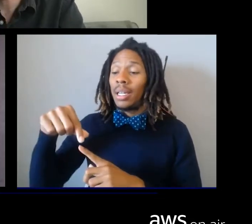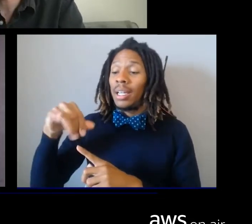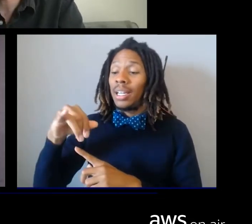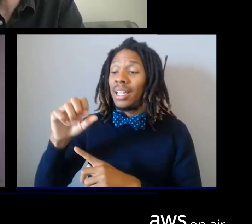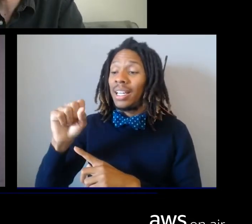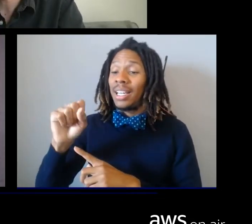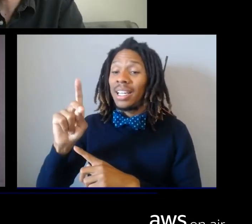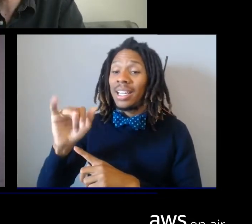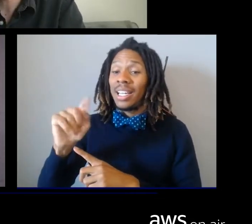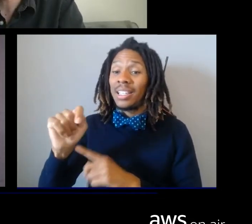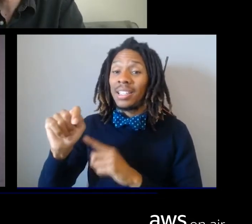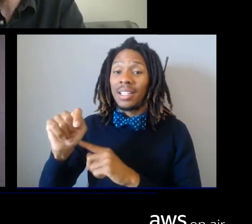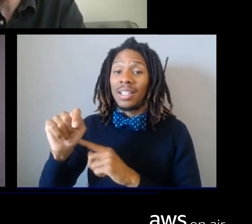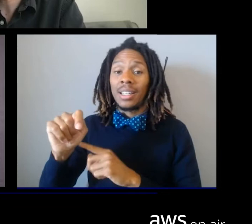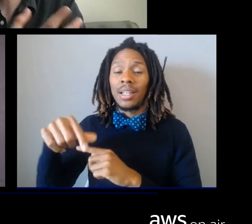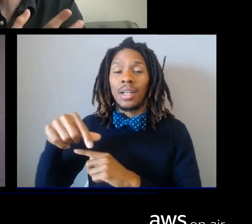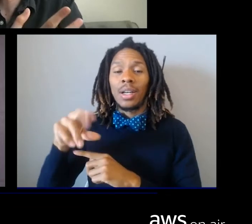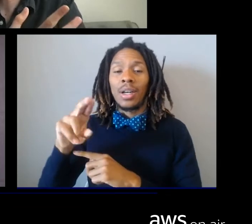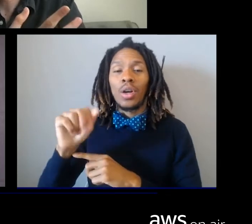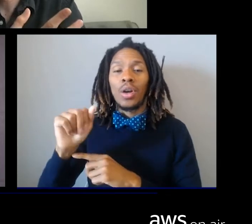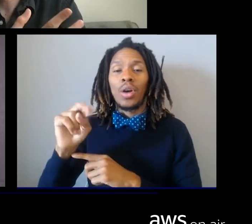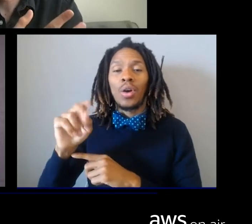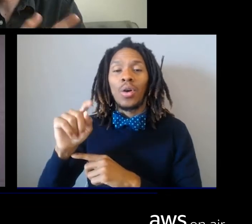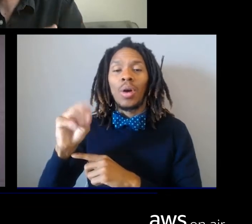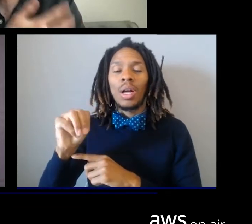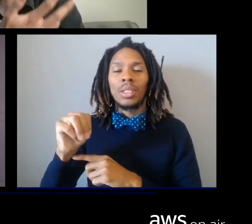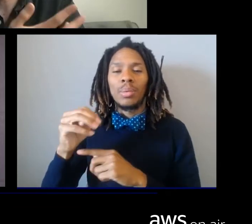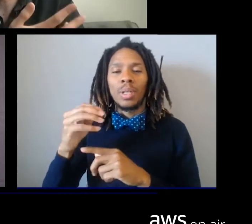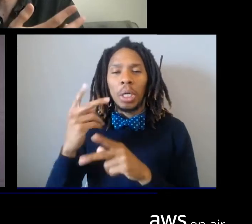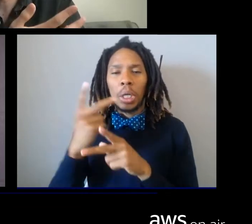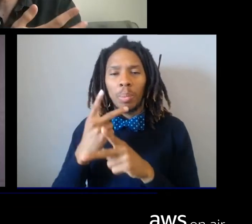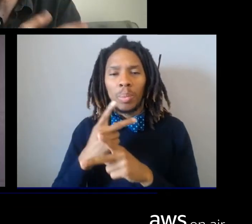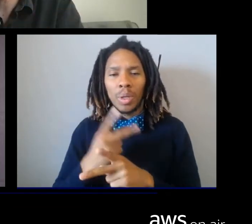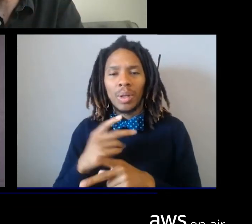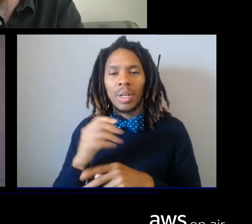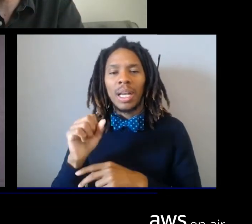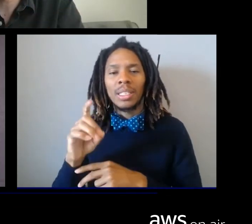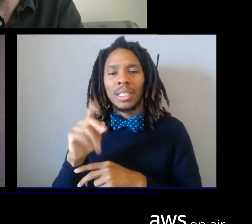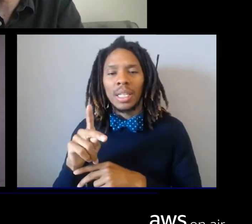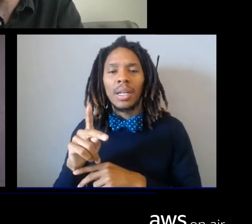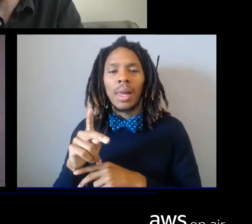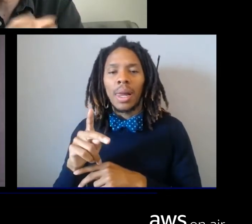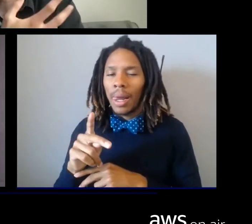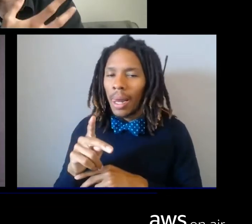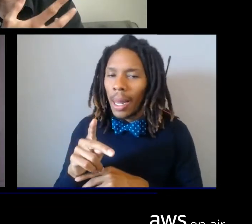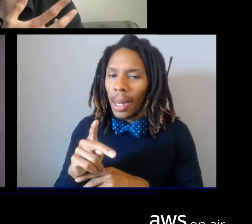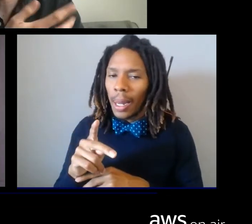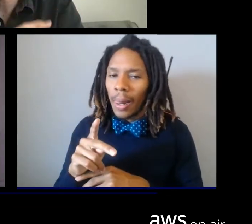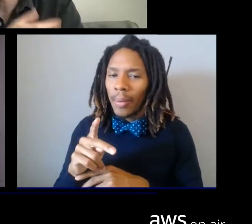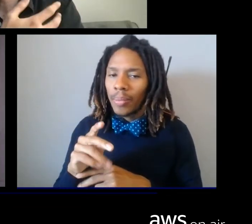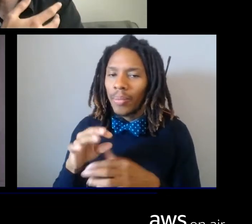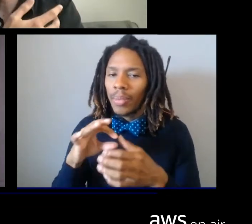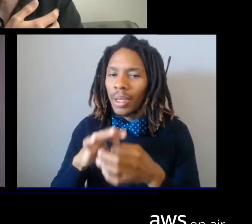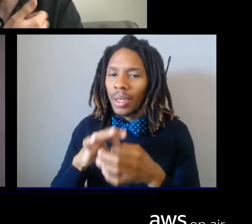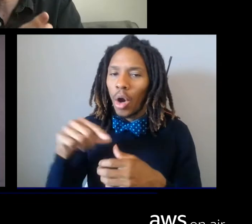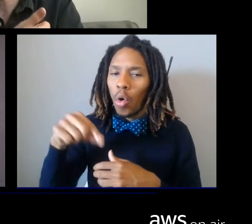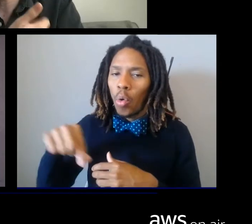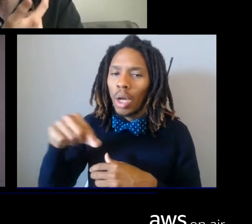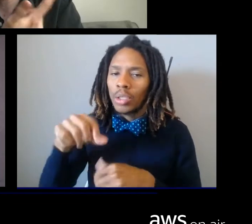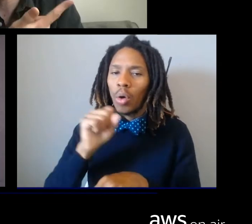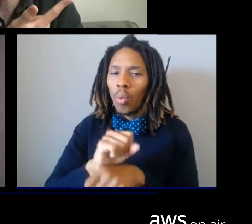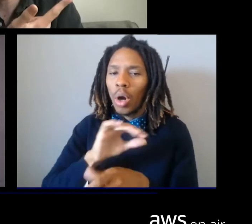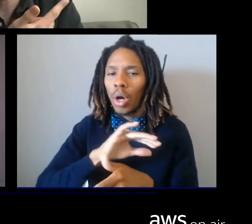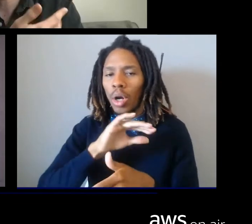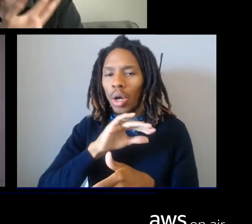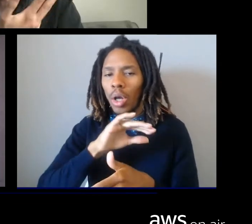So Qiskit is the quantum computing SDK, which allows you to run quantum workloads on a level of